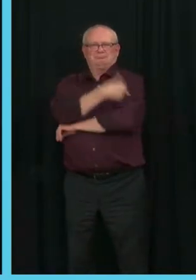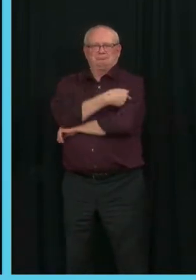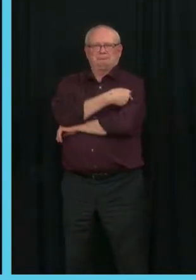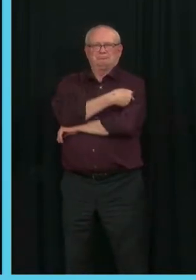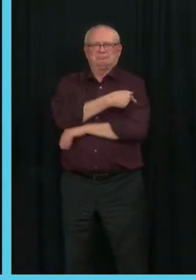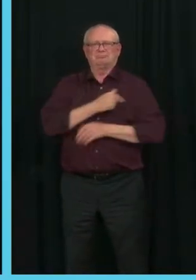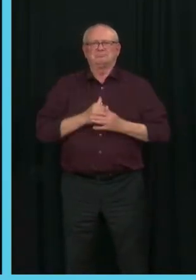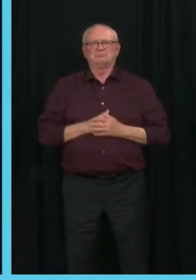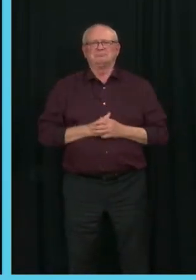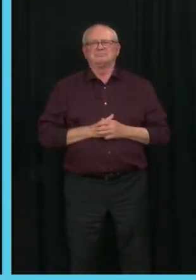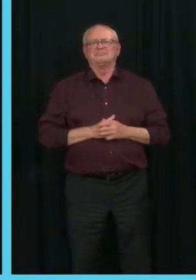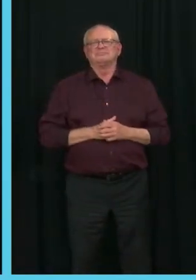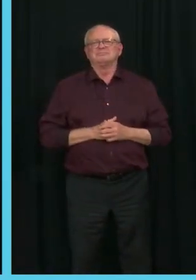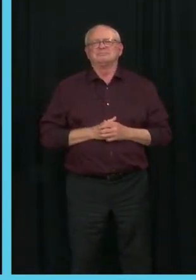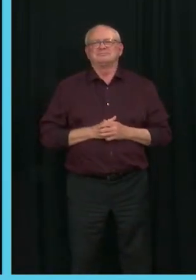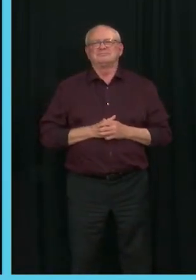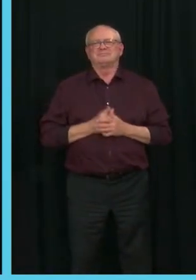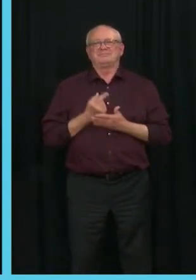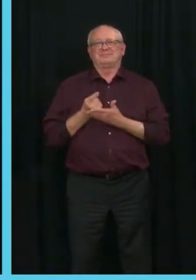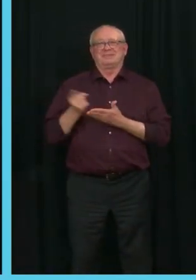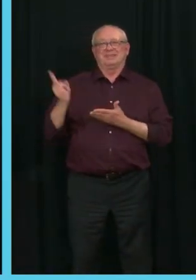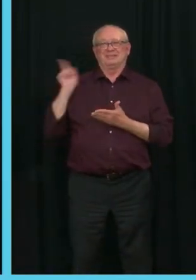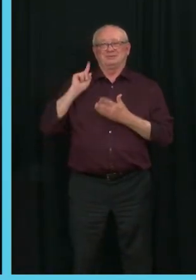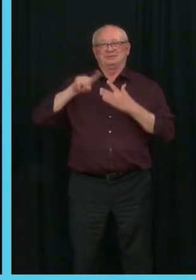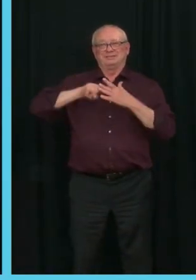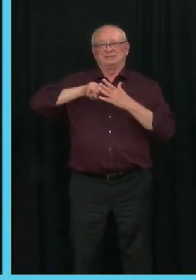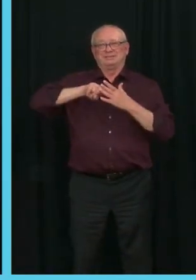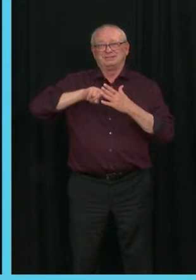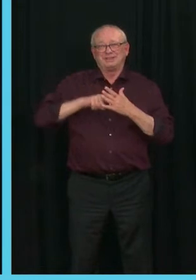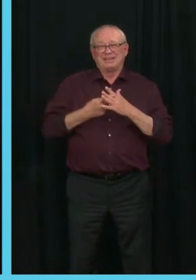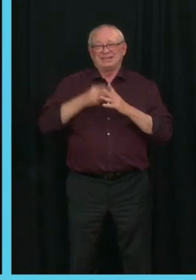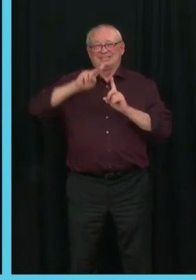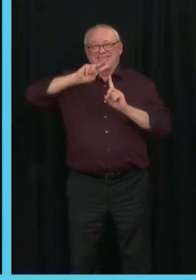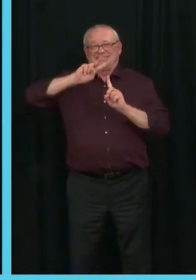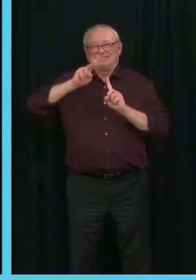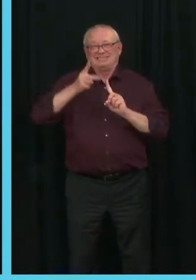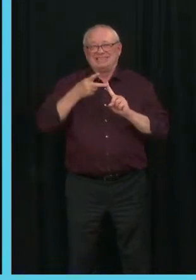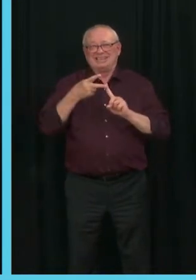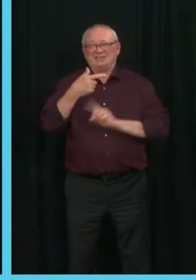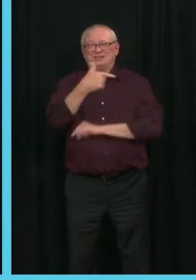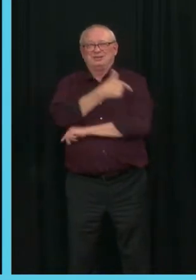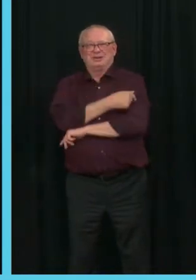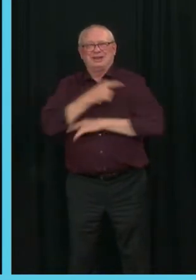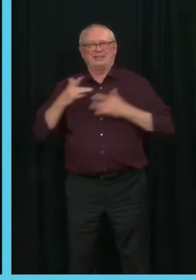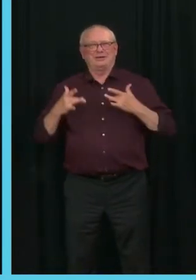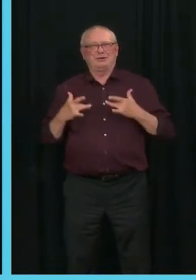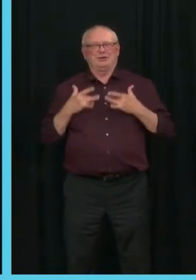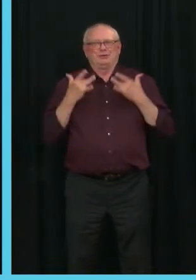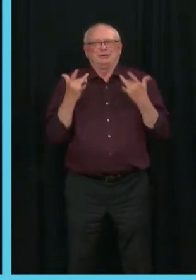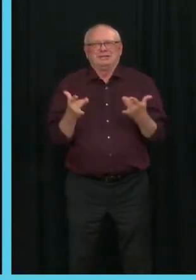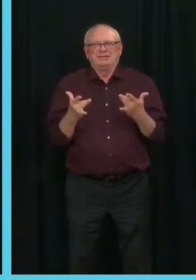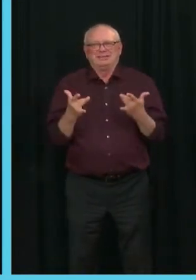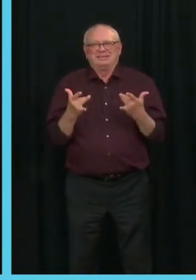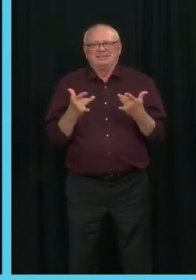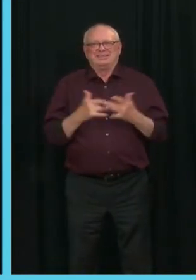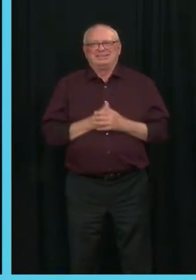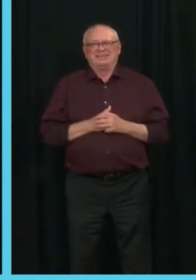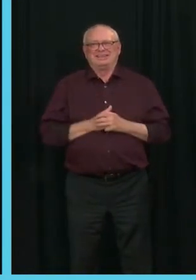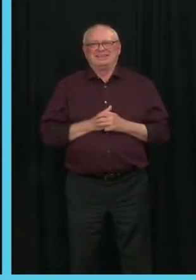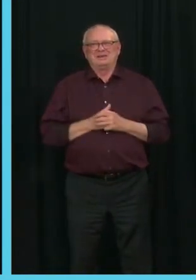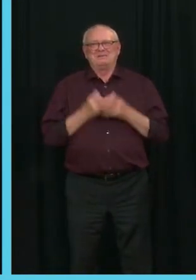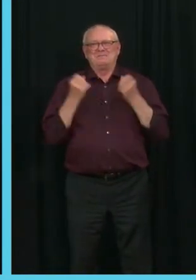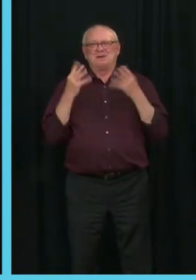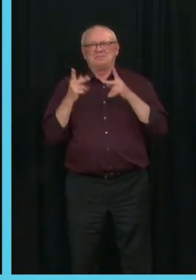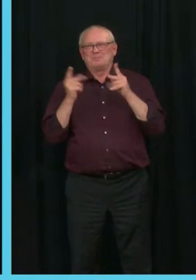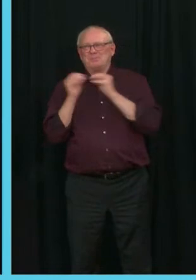last week that we kicked off bookings for second doses, well ahead of schedule. And there's been tremendous uptake. We've